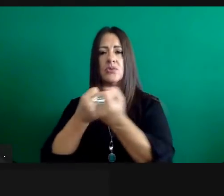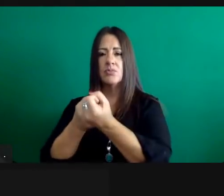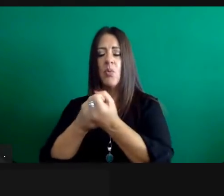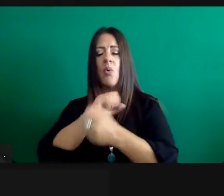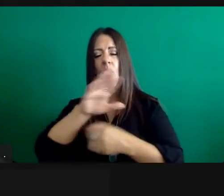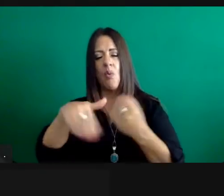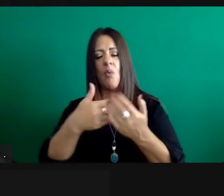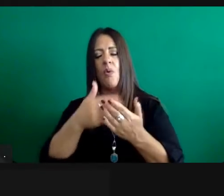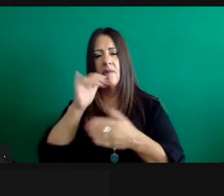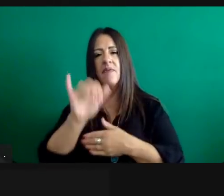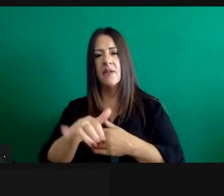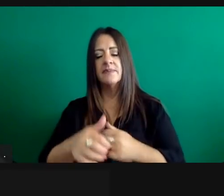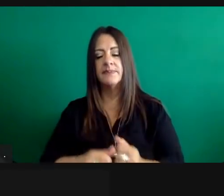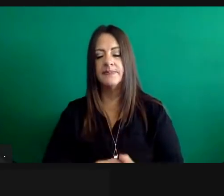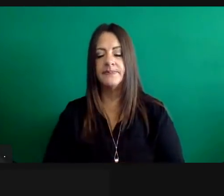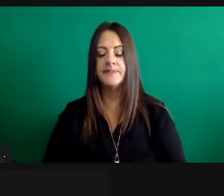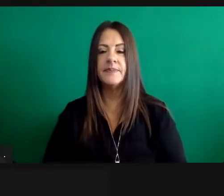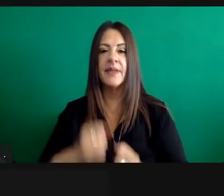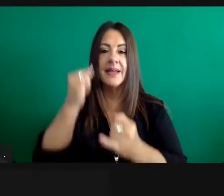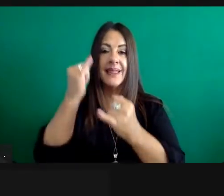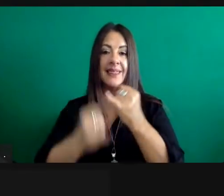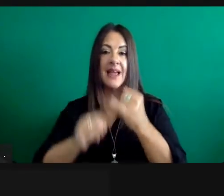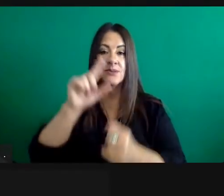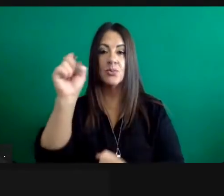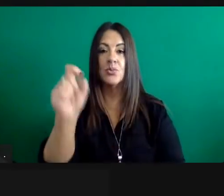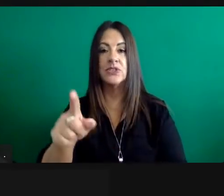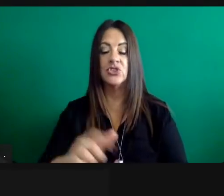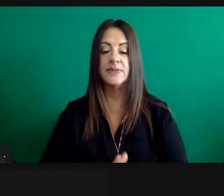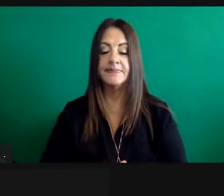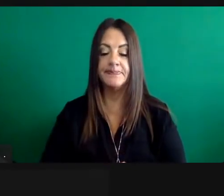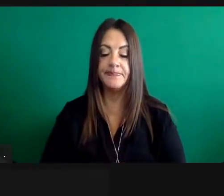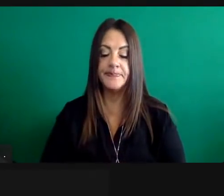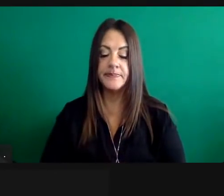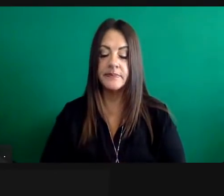Final question, Patrick Healy, NBC4.